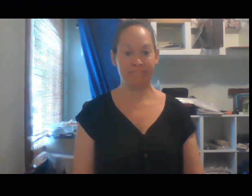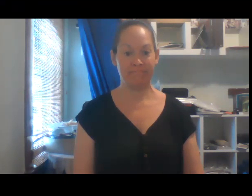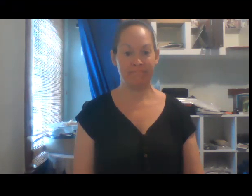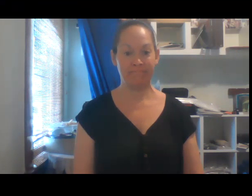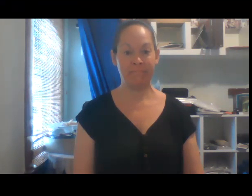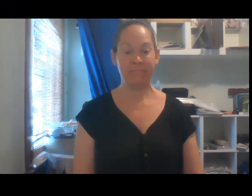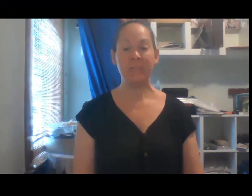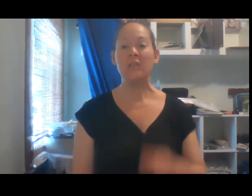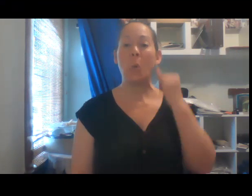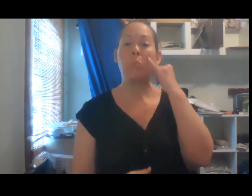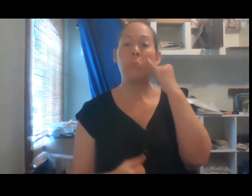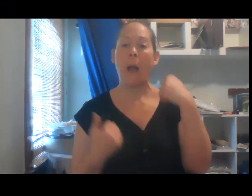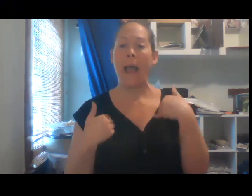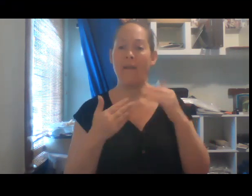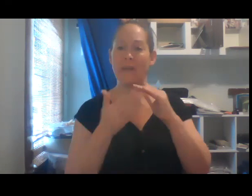I have a town